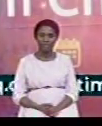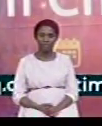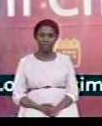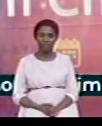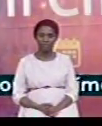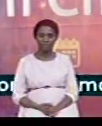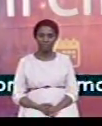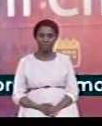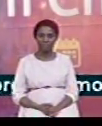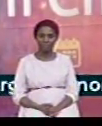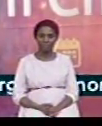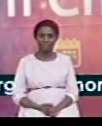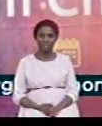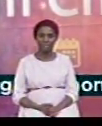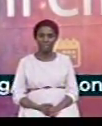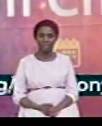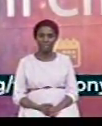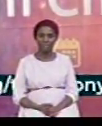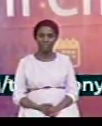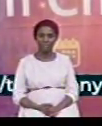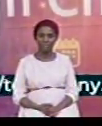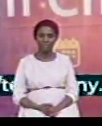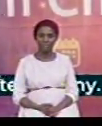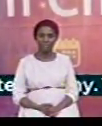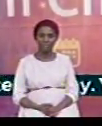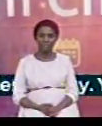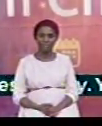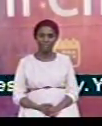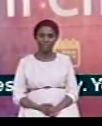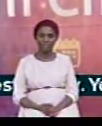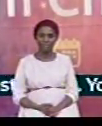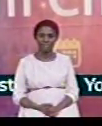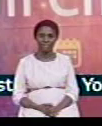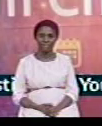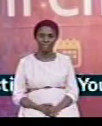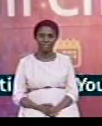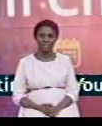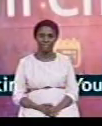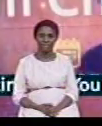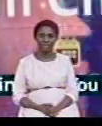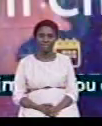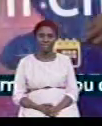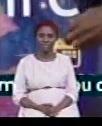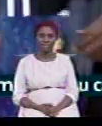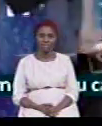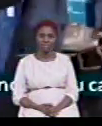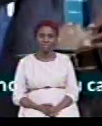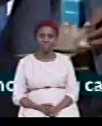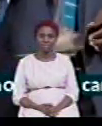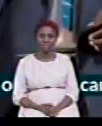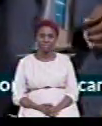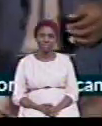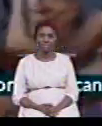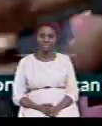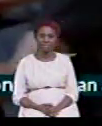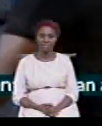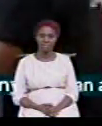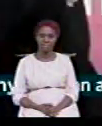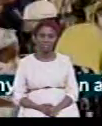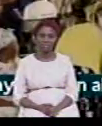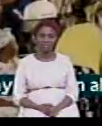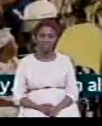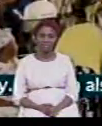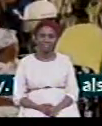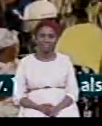ma wa unwu. Ewurade adom ye. Ade achin ya na ye yi me. Ah, menya ayaresa. We need the Ewurade aya ma me. Amen.